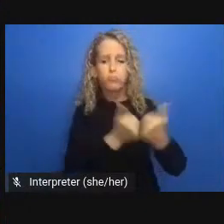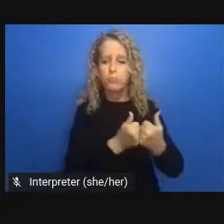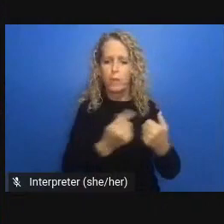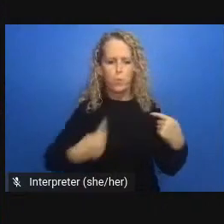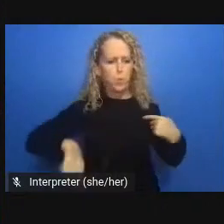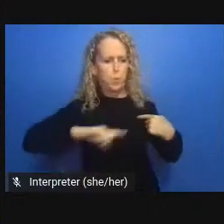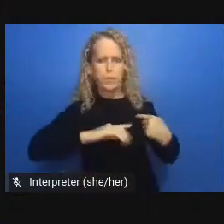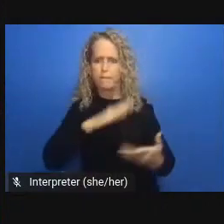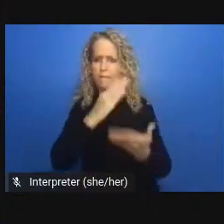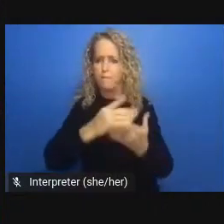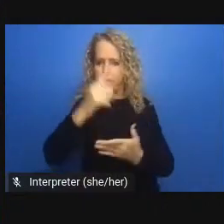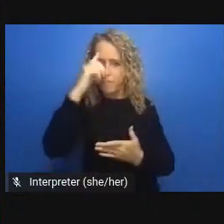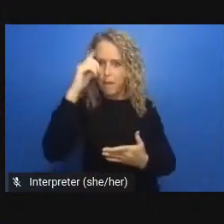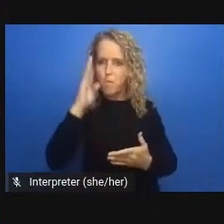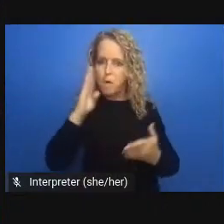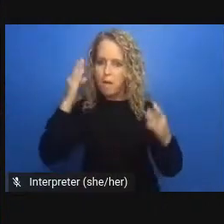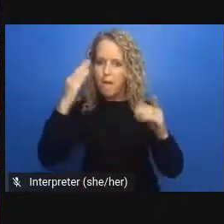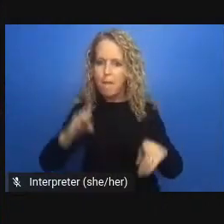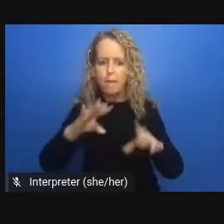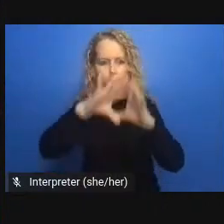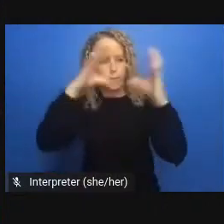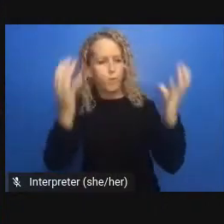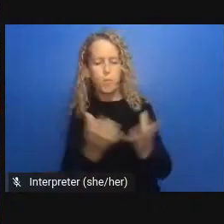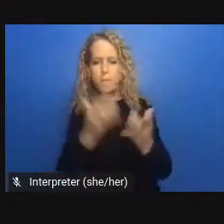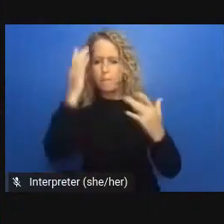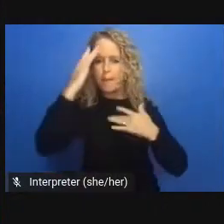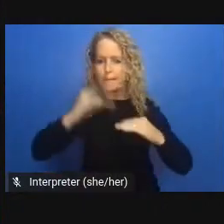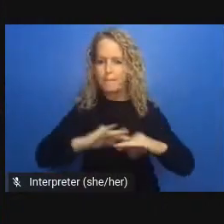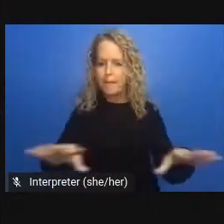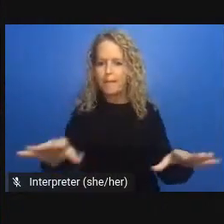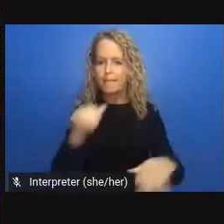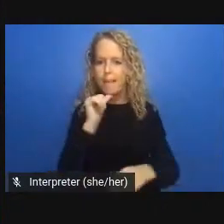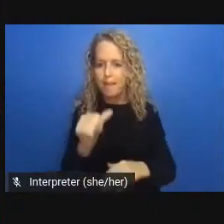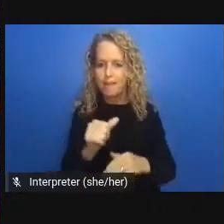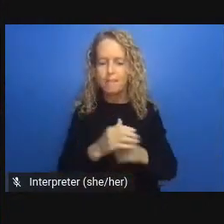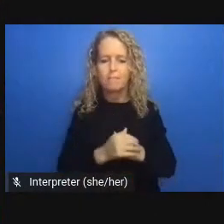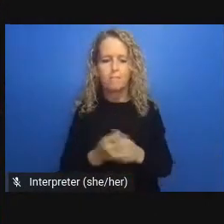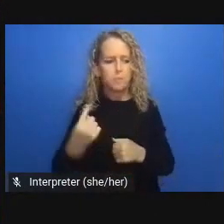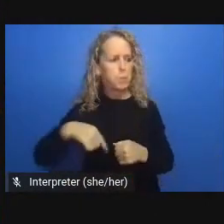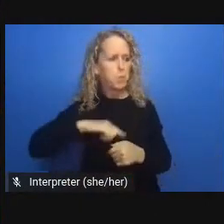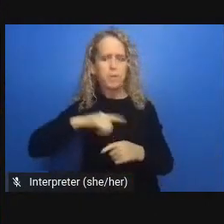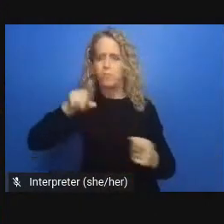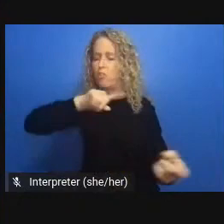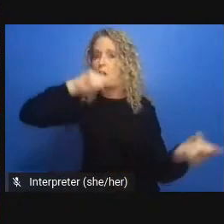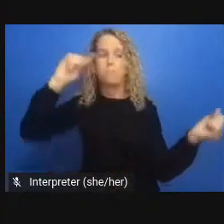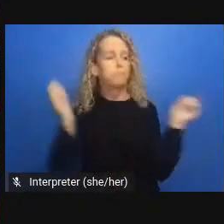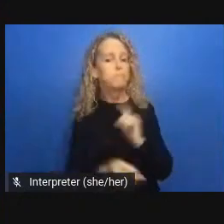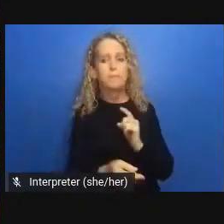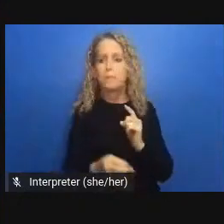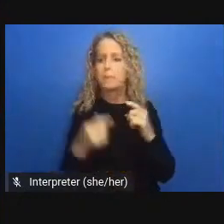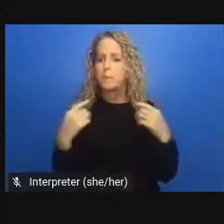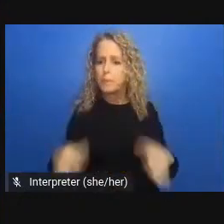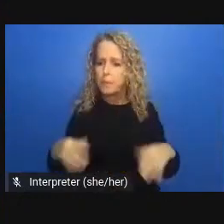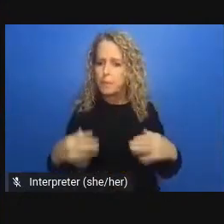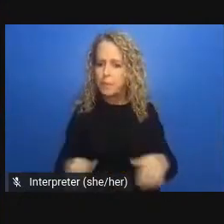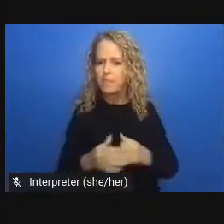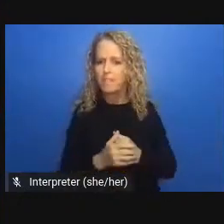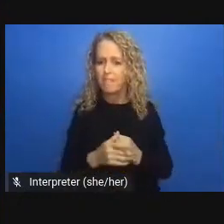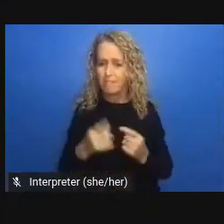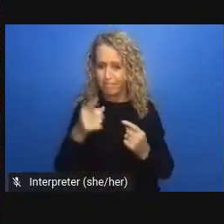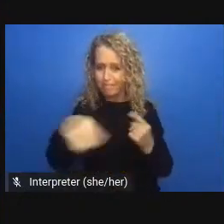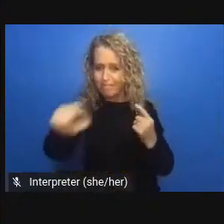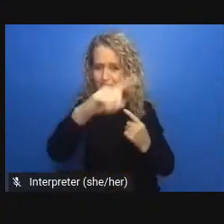imagined. You know, we've changed tremendously. Just cast your mind back